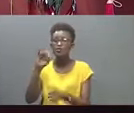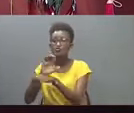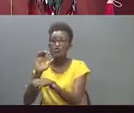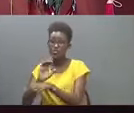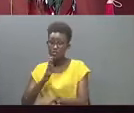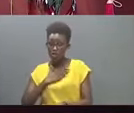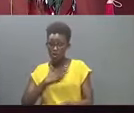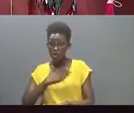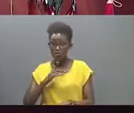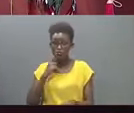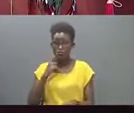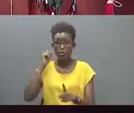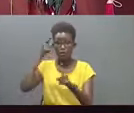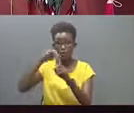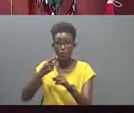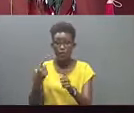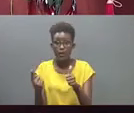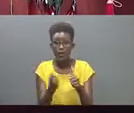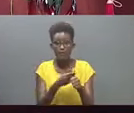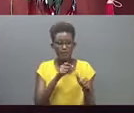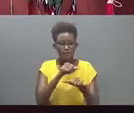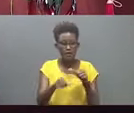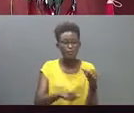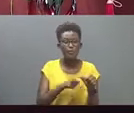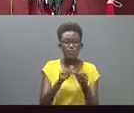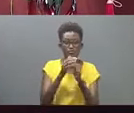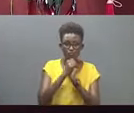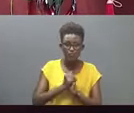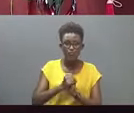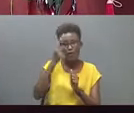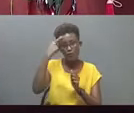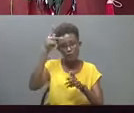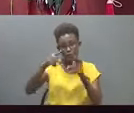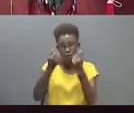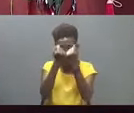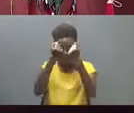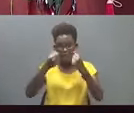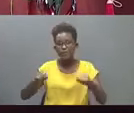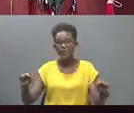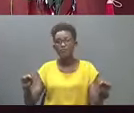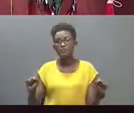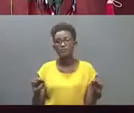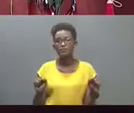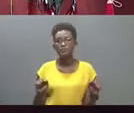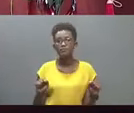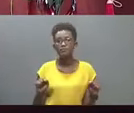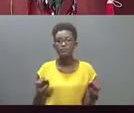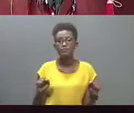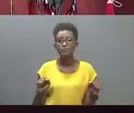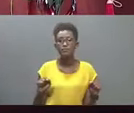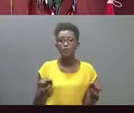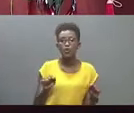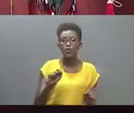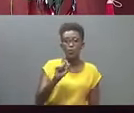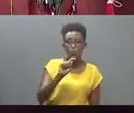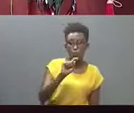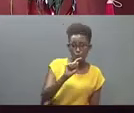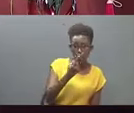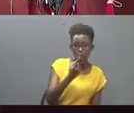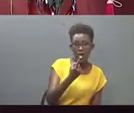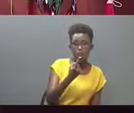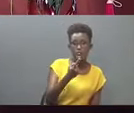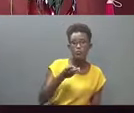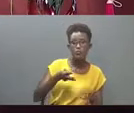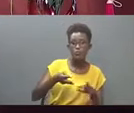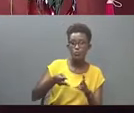thing is deliverance. Ariko mu murimo nkora mu inshingano yacimwe ni ukubohoka. One of our dimension